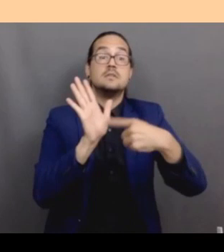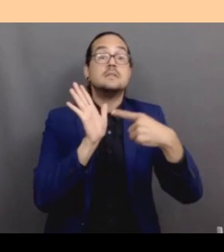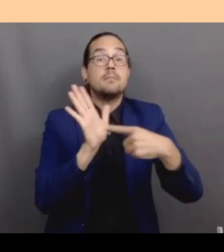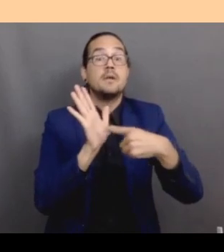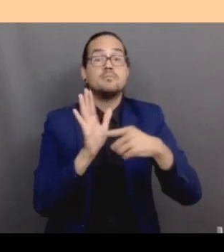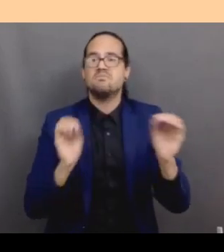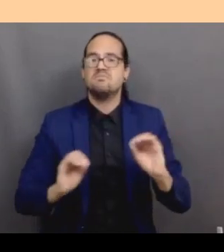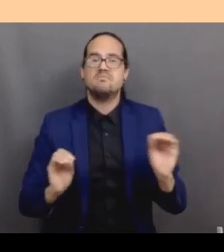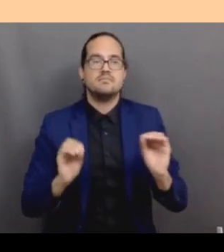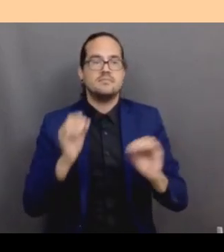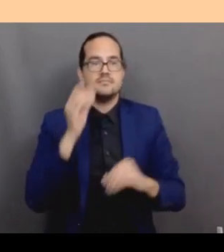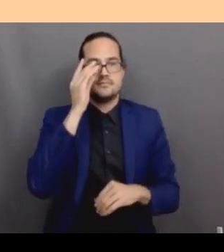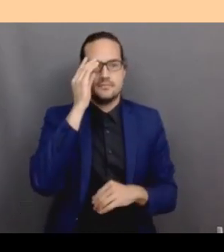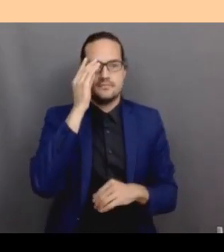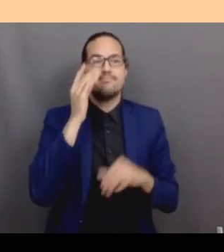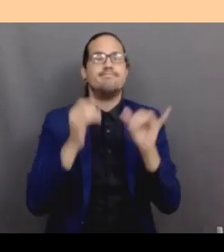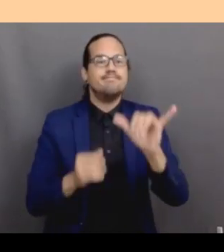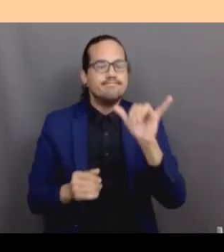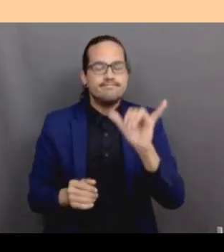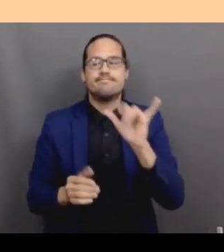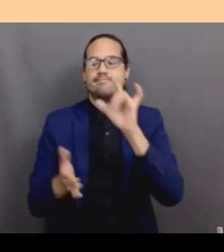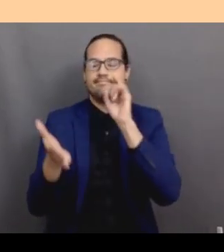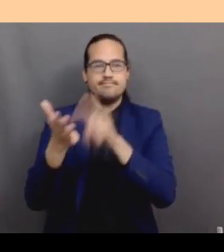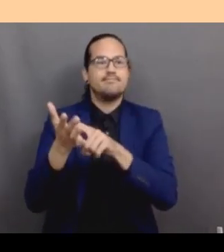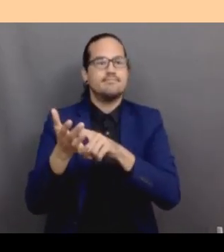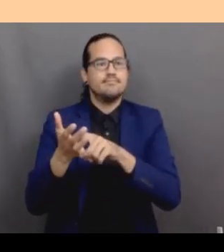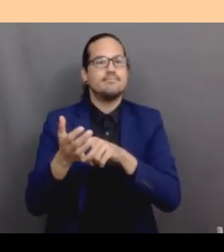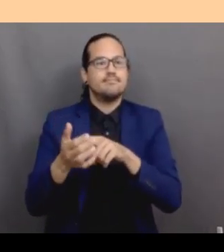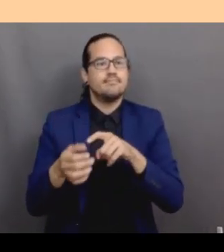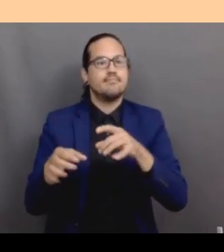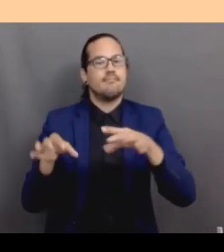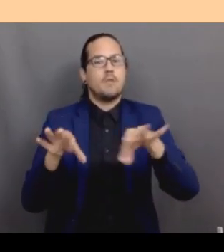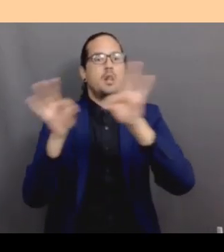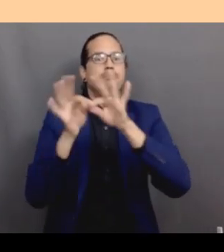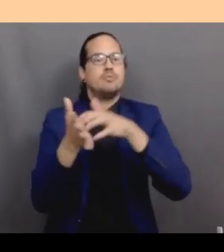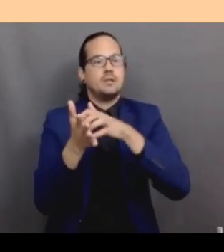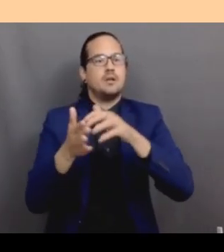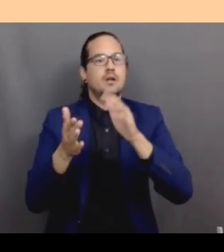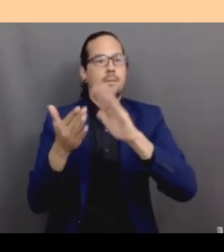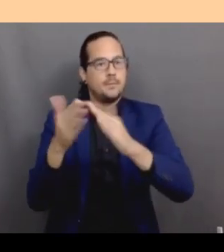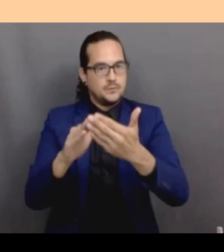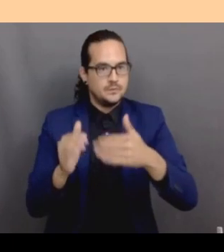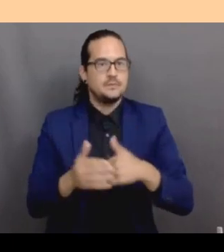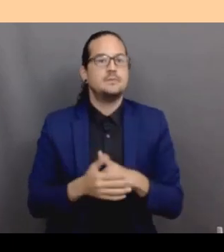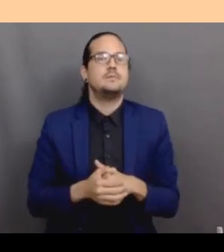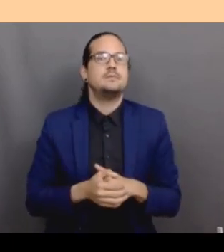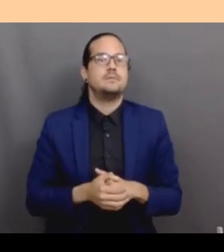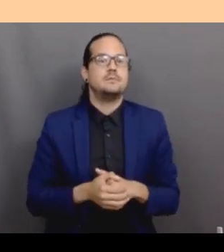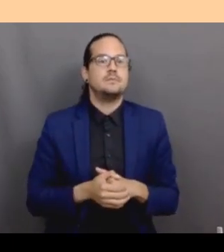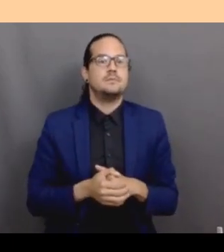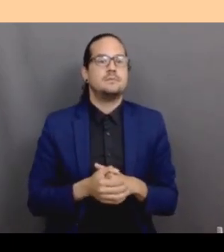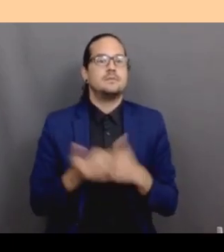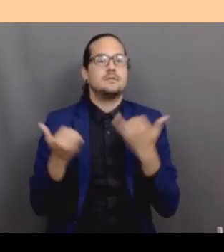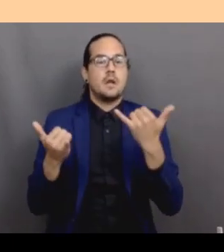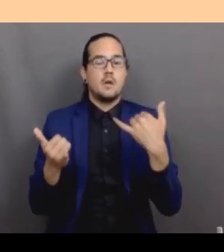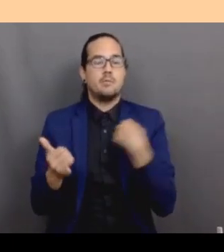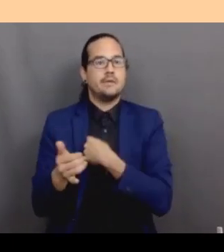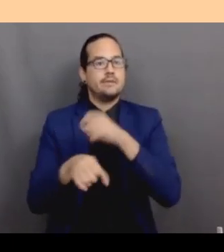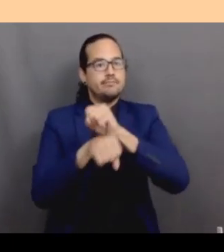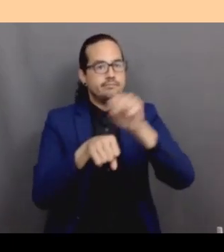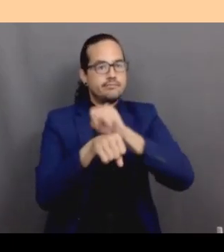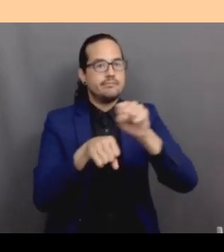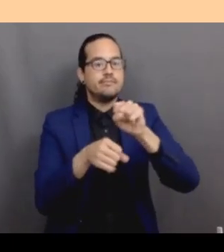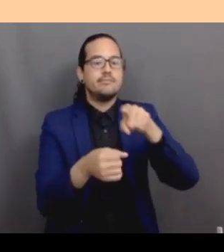we're focusing specifically on staff of the skilled nursing facilities and residential care facilities for the elderly, where we've seen high numbers of